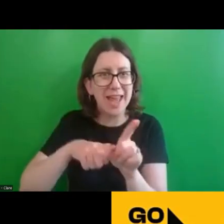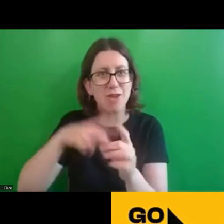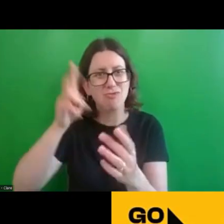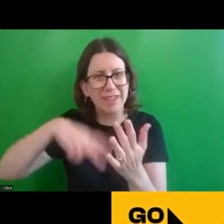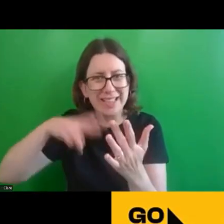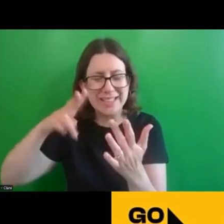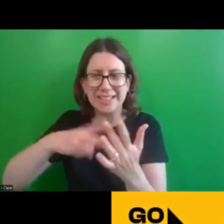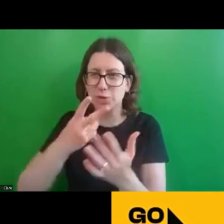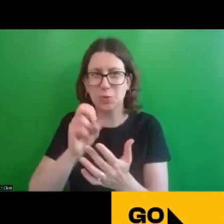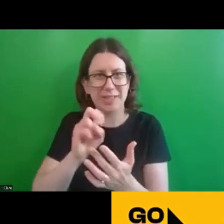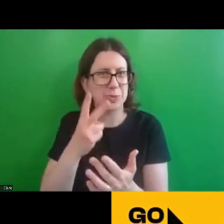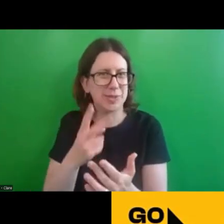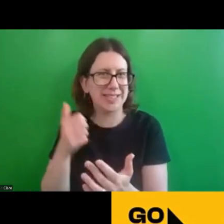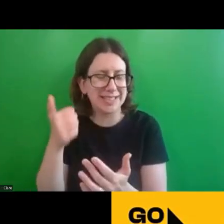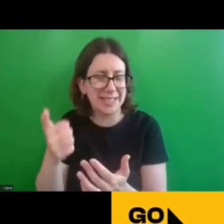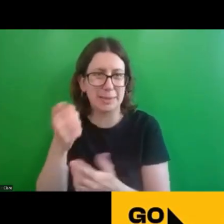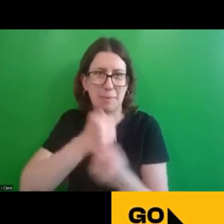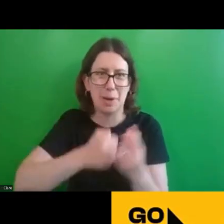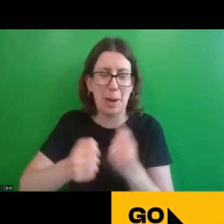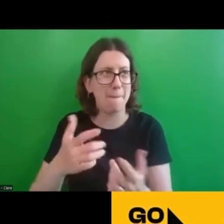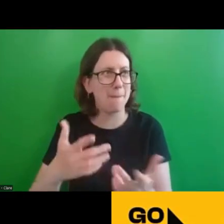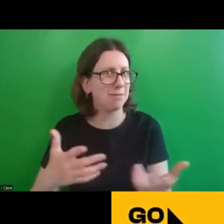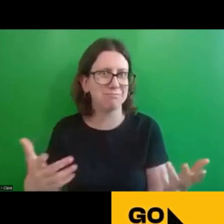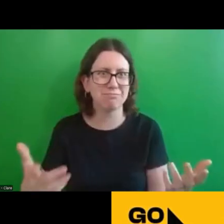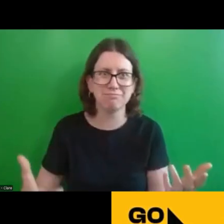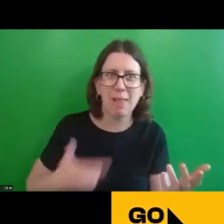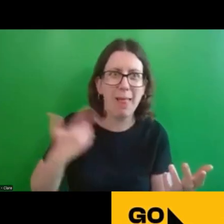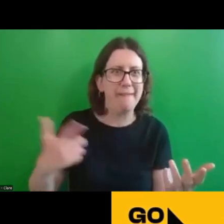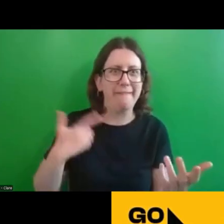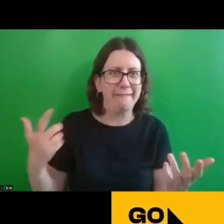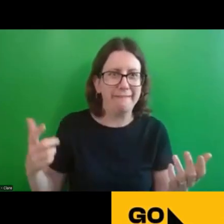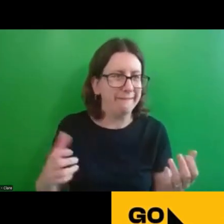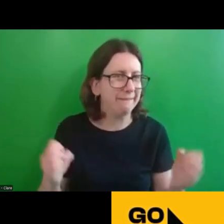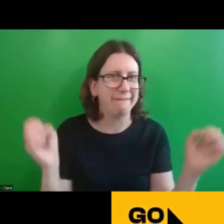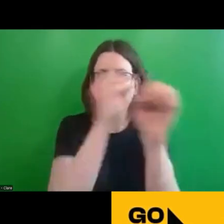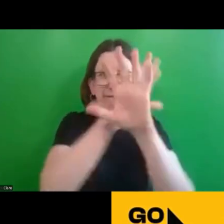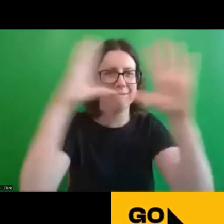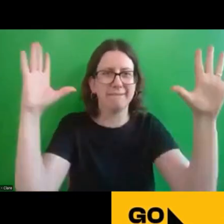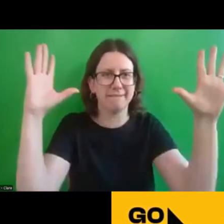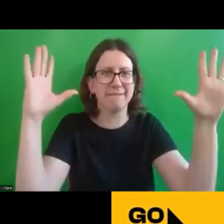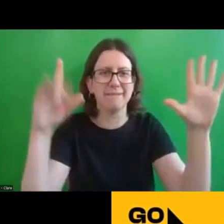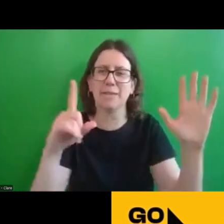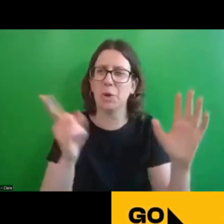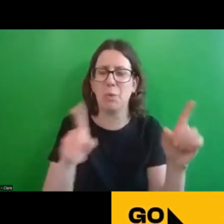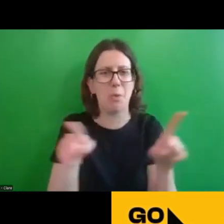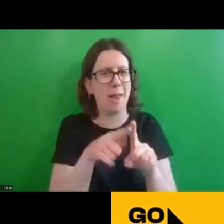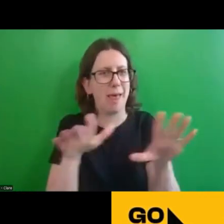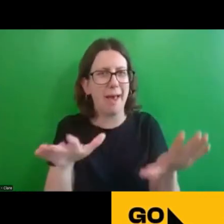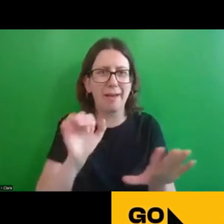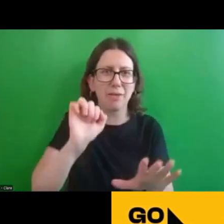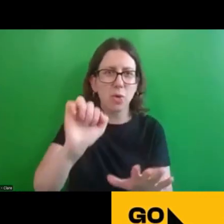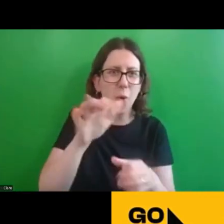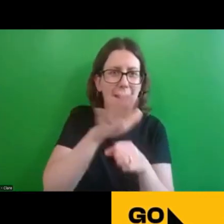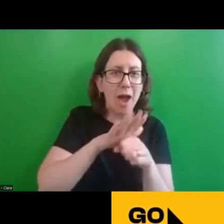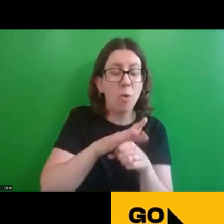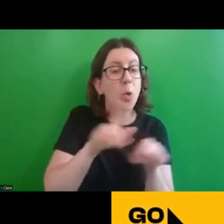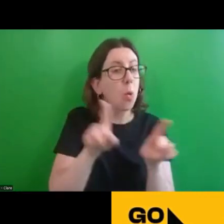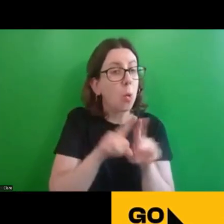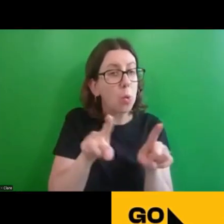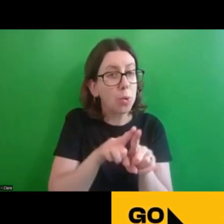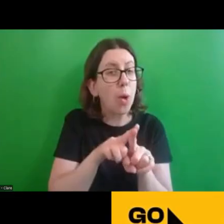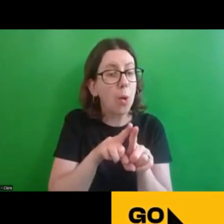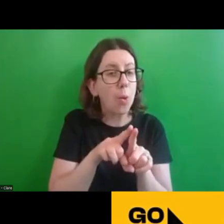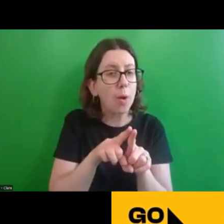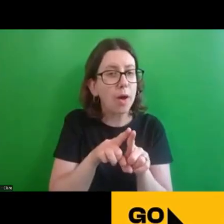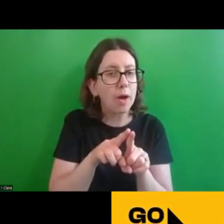and to give us a little taste of what it can look like in your area, in your place. But also a big shout out as well